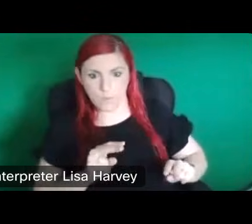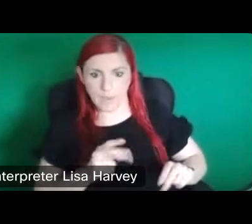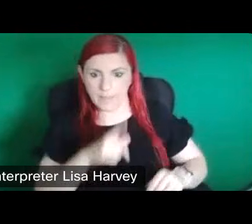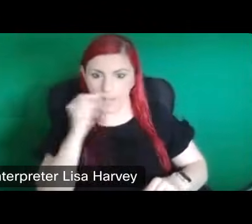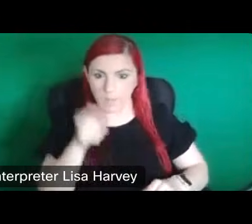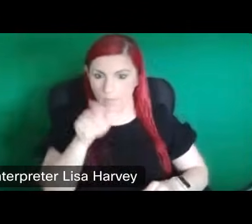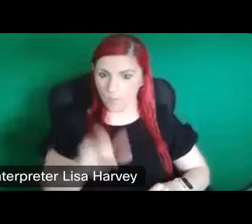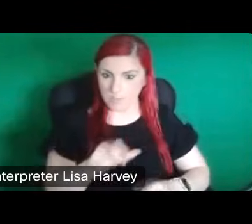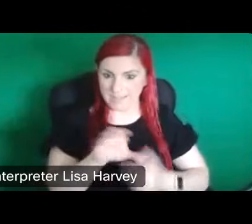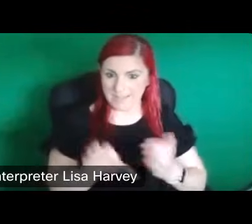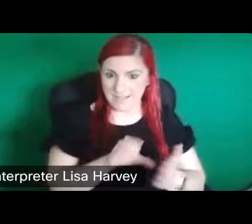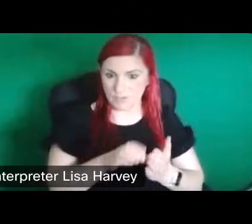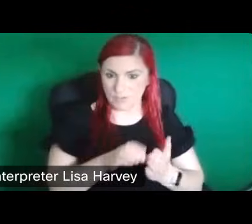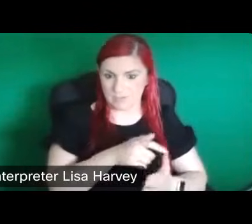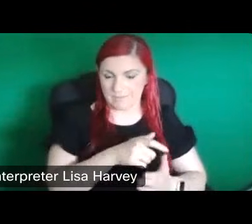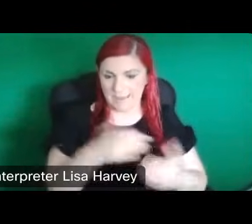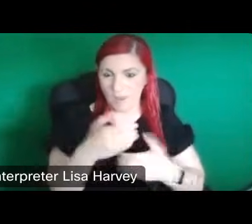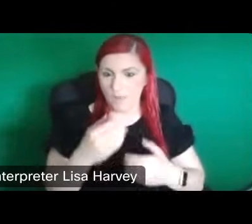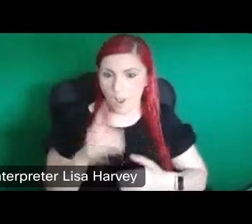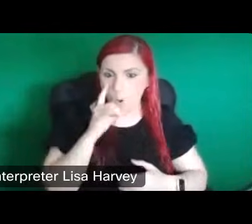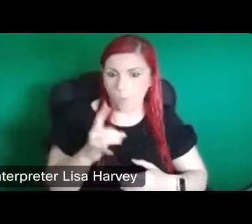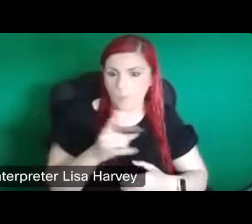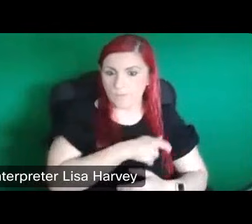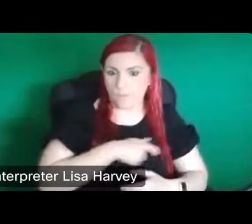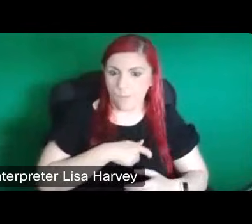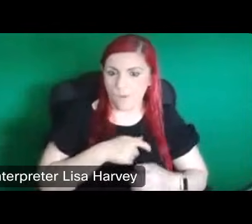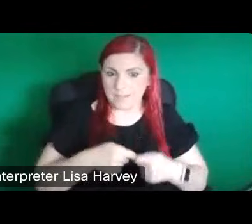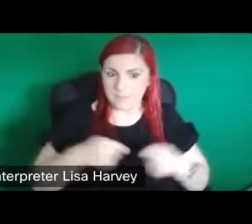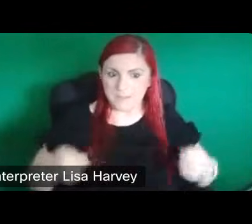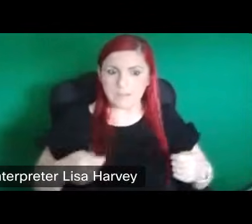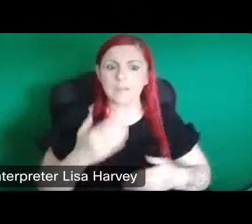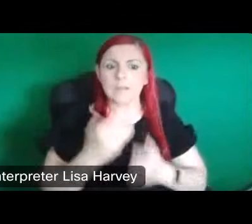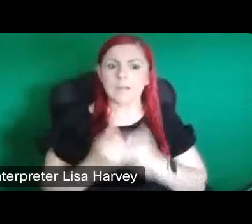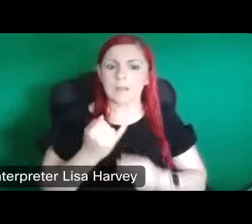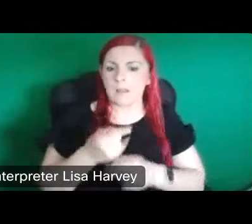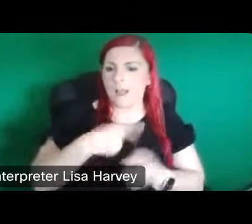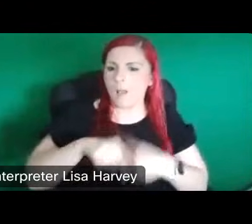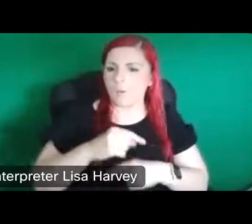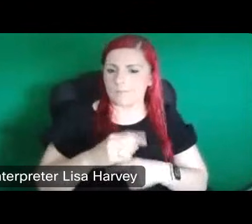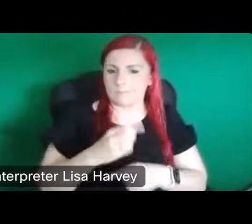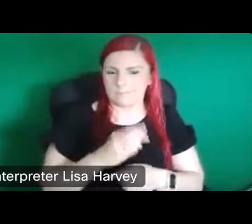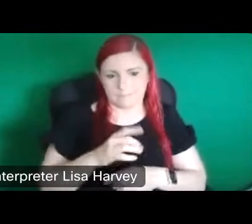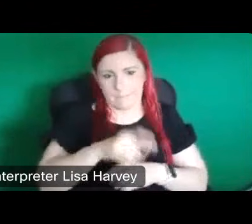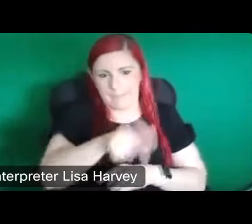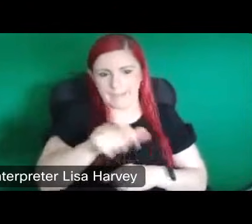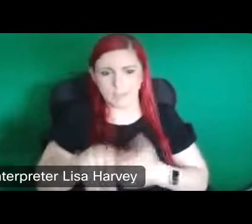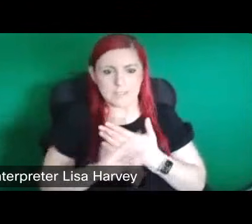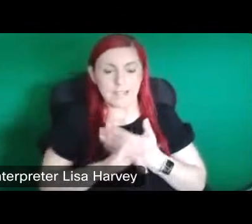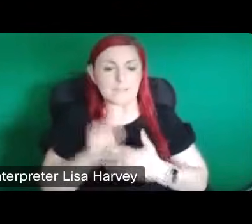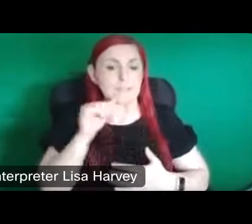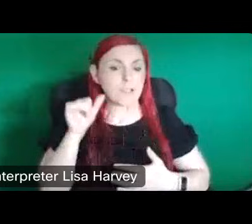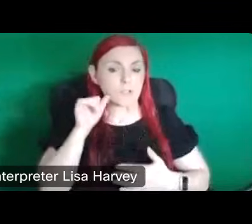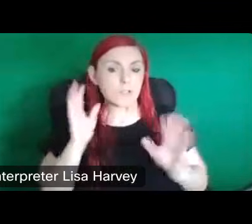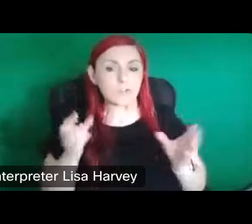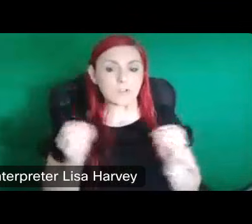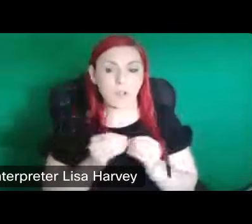role is expanded. Someone in our patient-to-patient safety commented yesterday that litigation takes years. Timely intervention